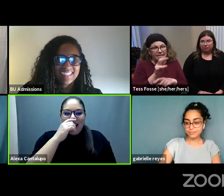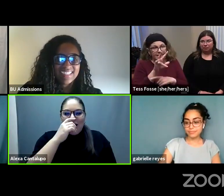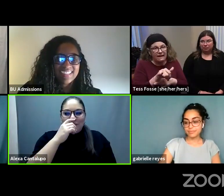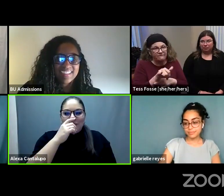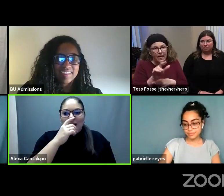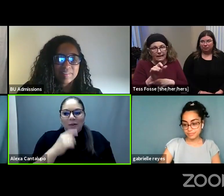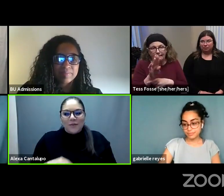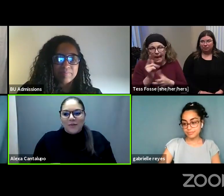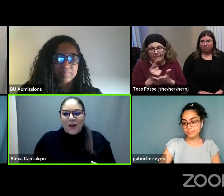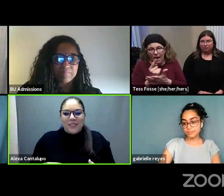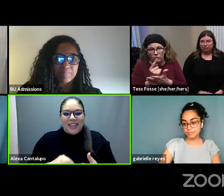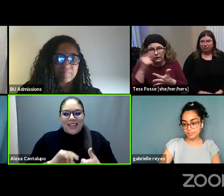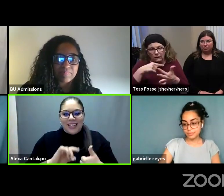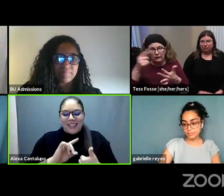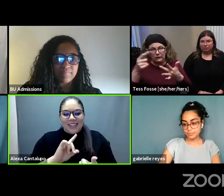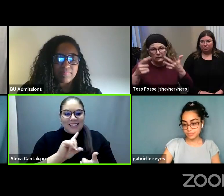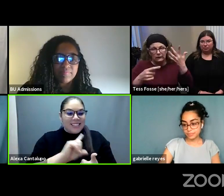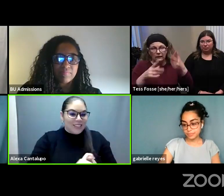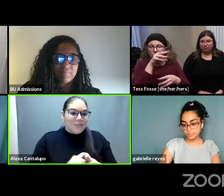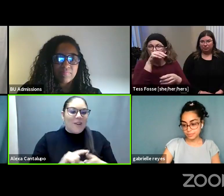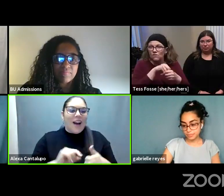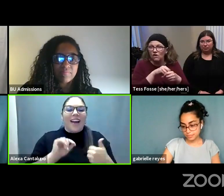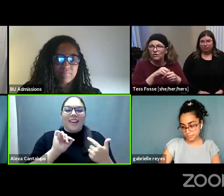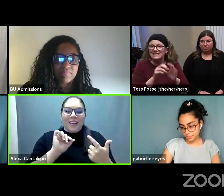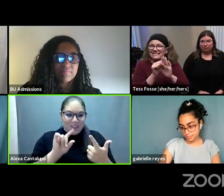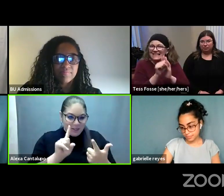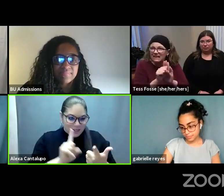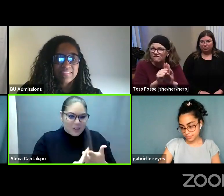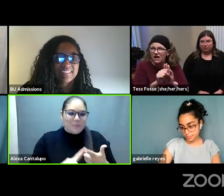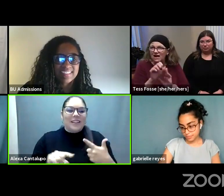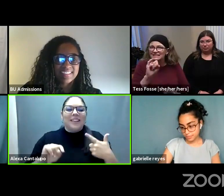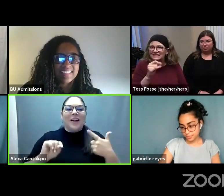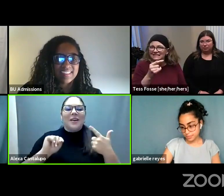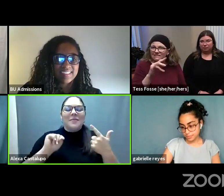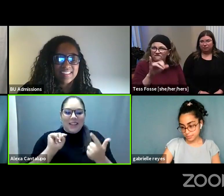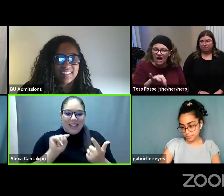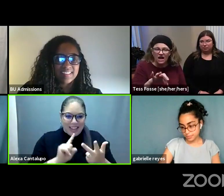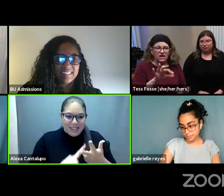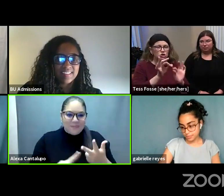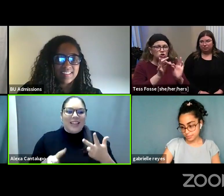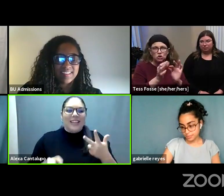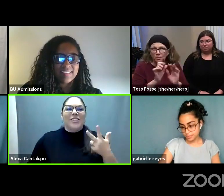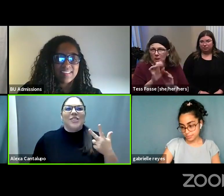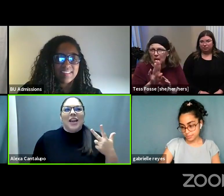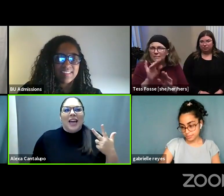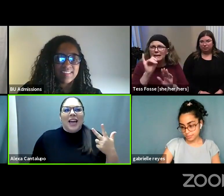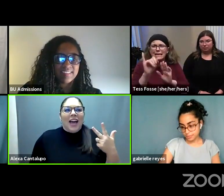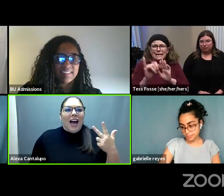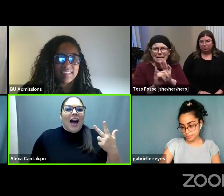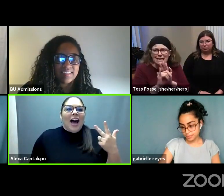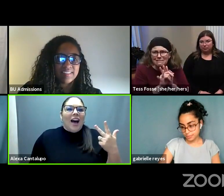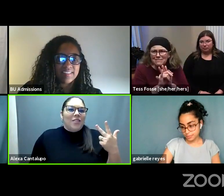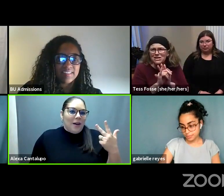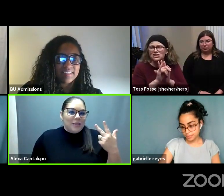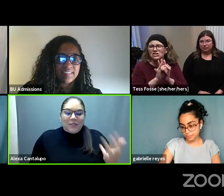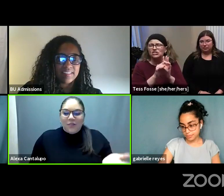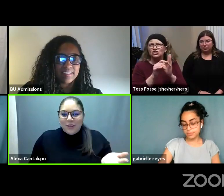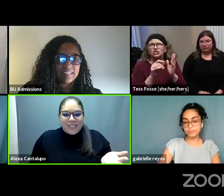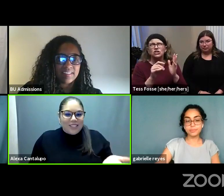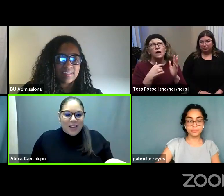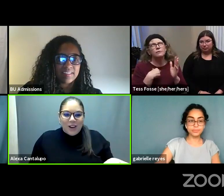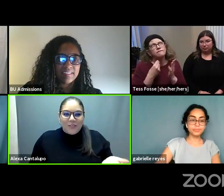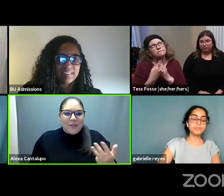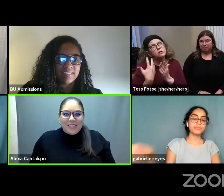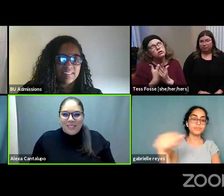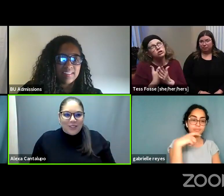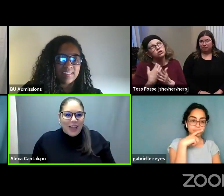hours. I was involved in Signify, interpreting club, Image. I was the